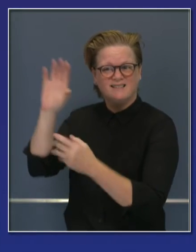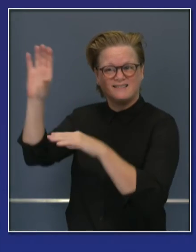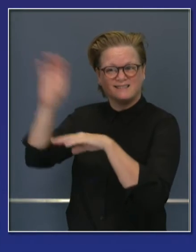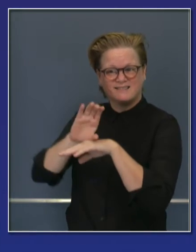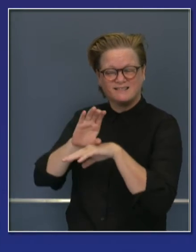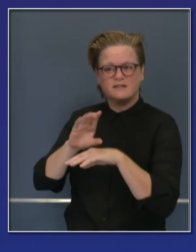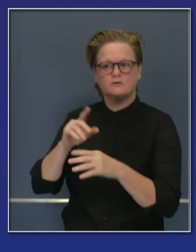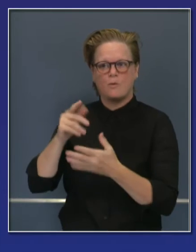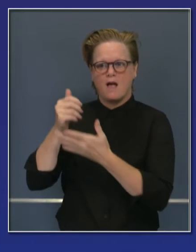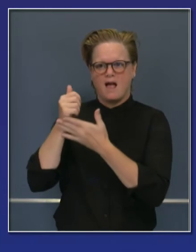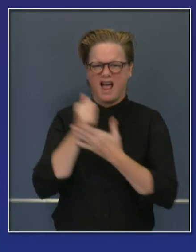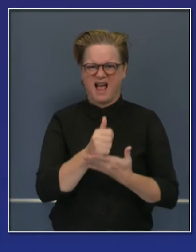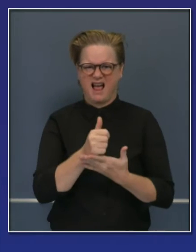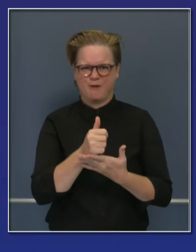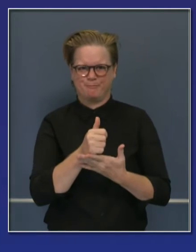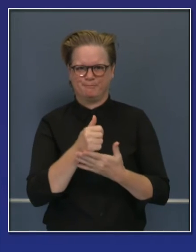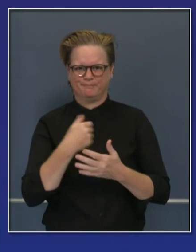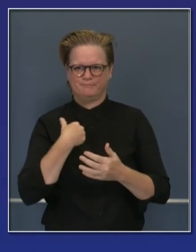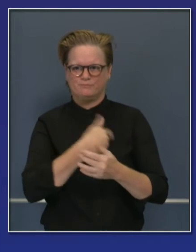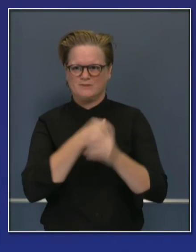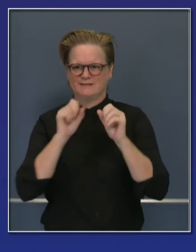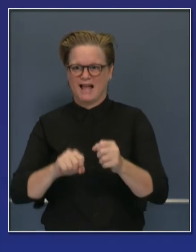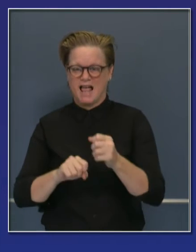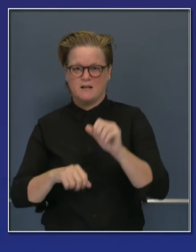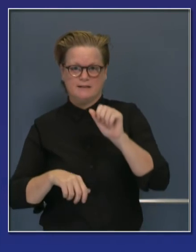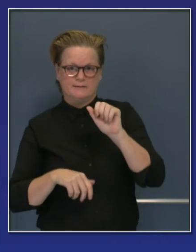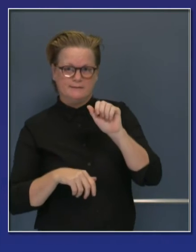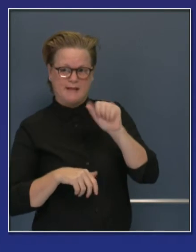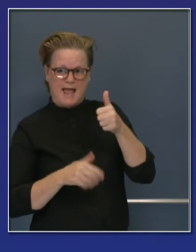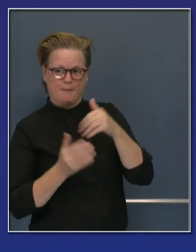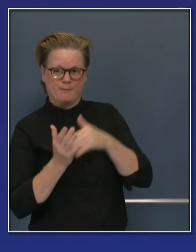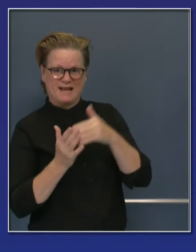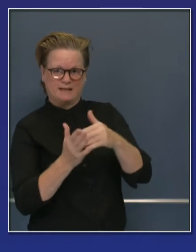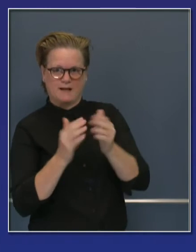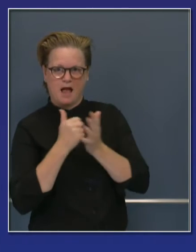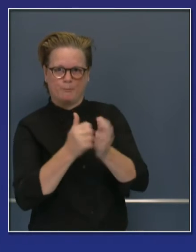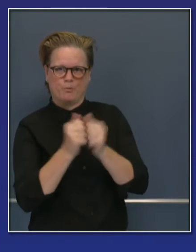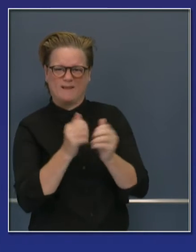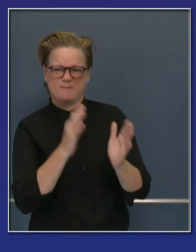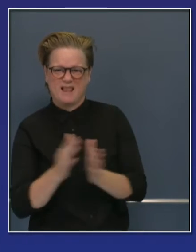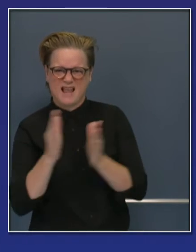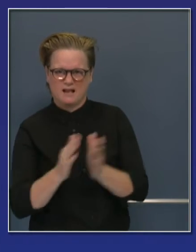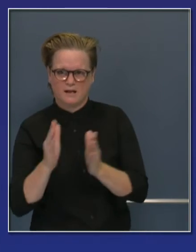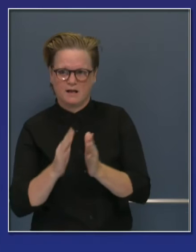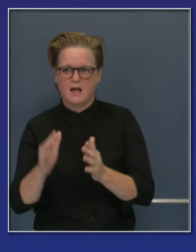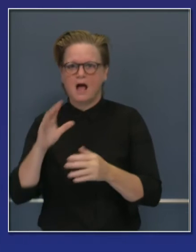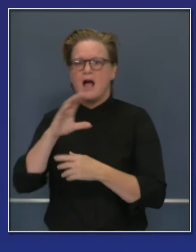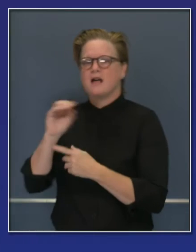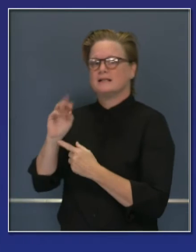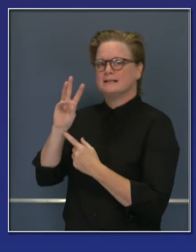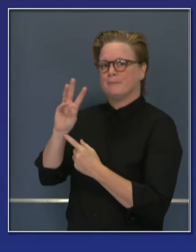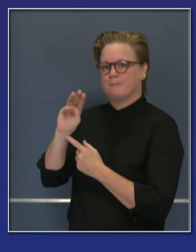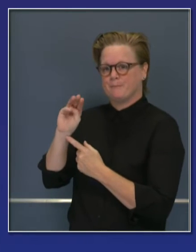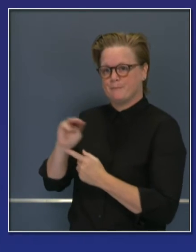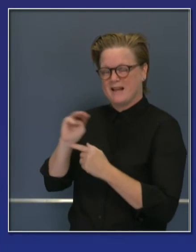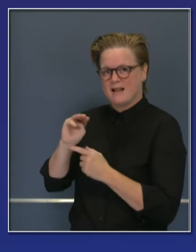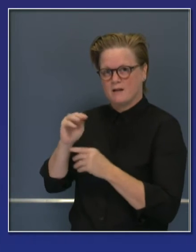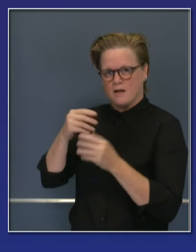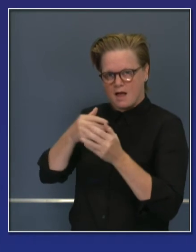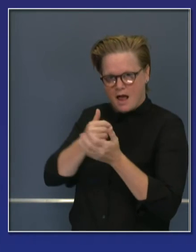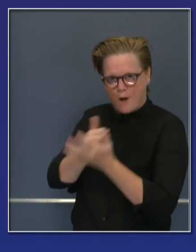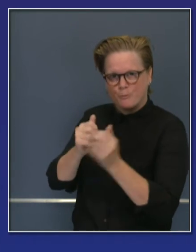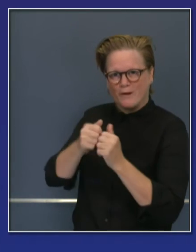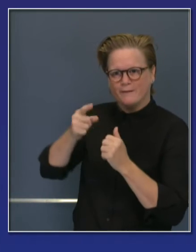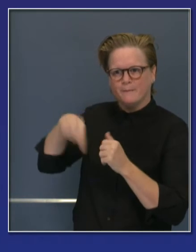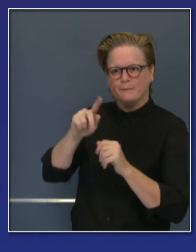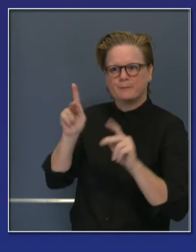has gone for planning to our local health jurisdictions. $6 million will go for staffing. Staffing remains for us the top